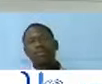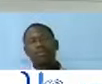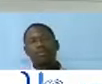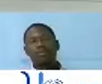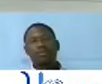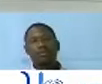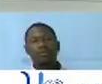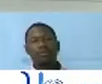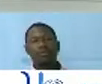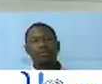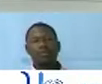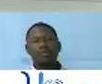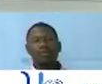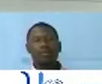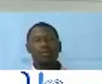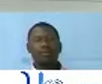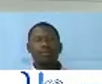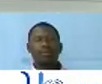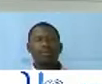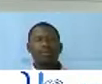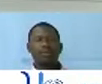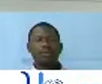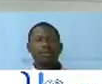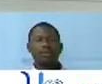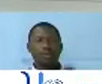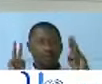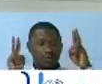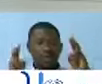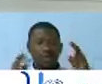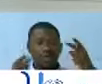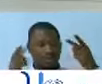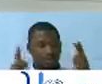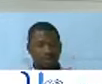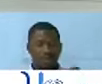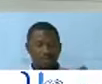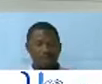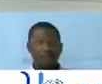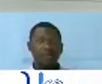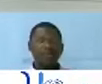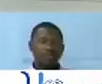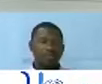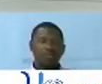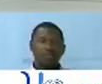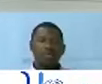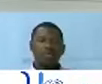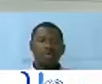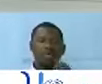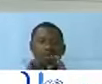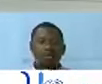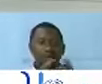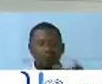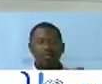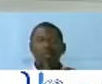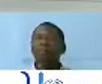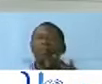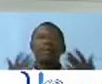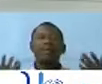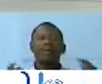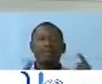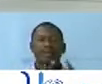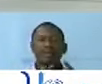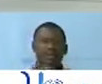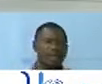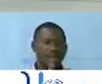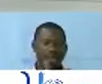his prosecutors will craft charges, frivolous charges. Ñom nak ñi nga xamné ñoy prosecutor mi dañ will prosecute